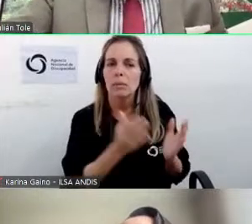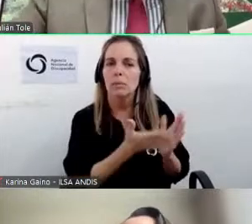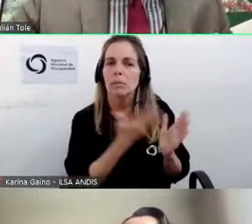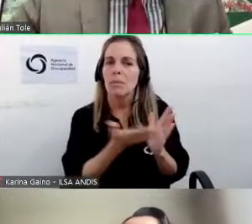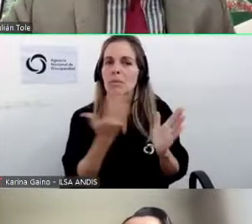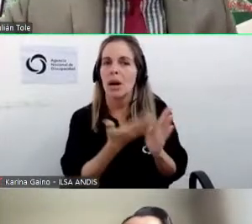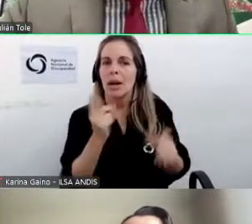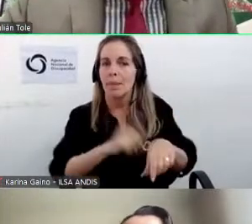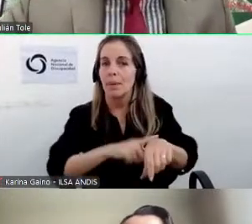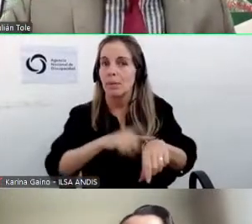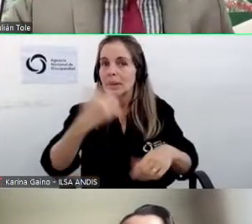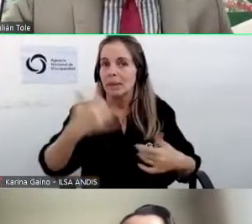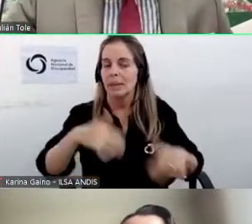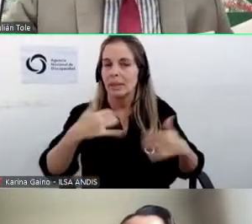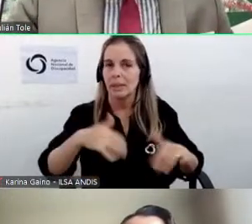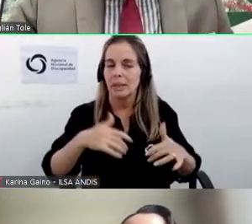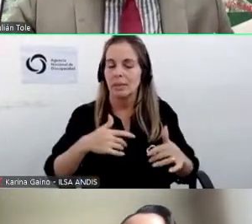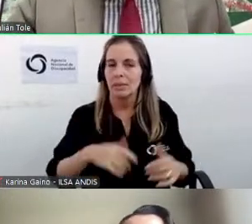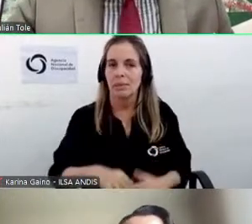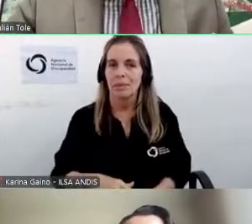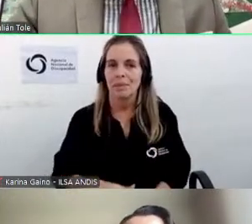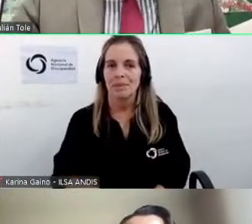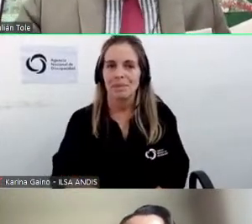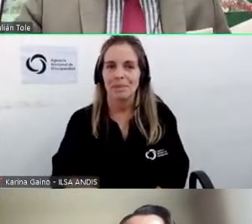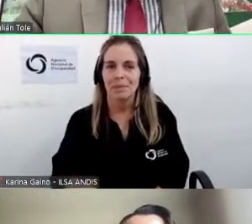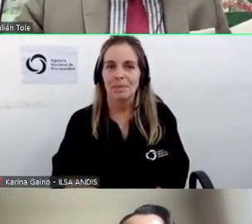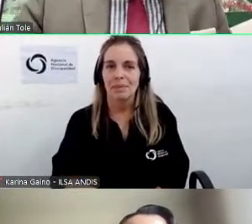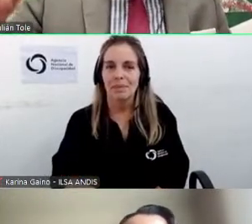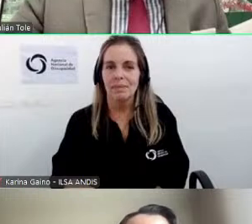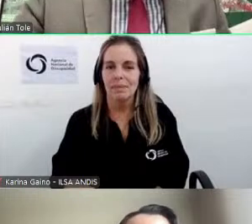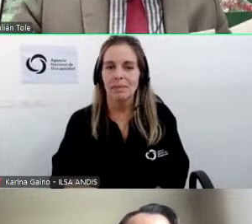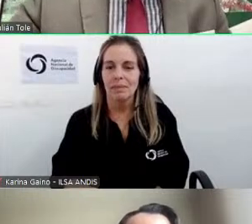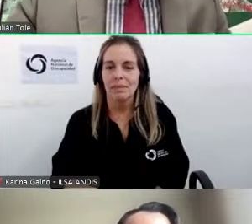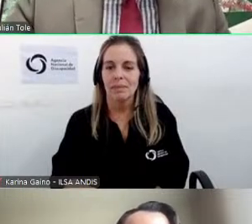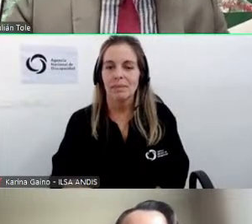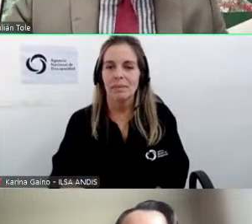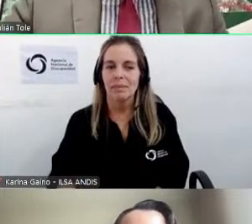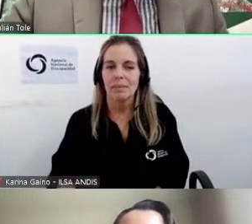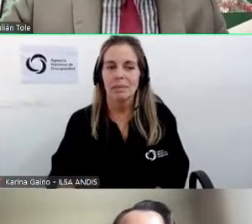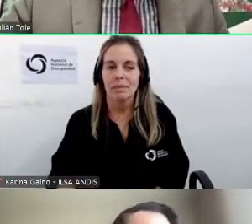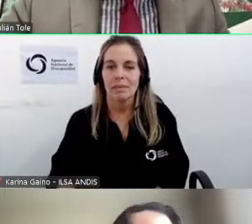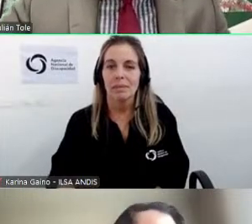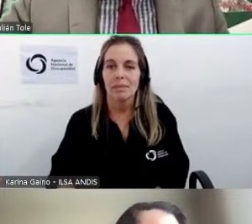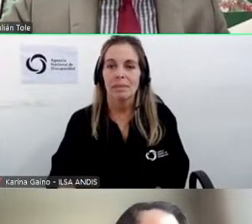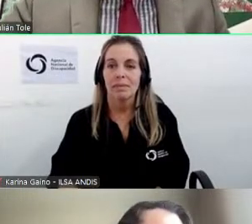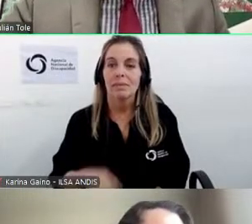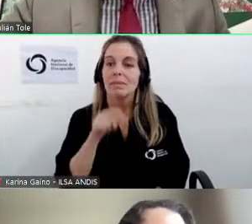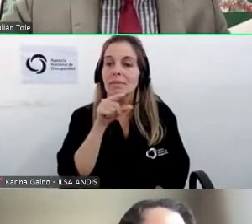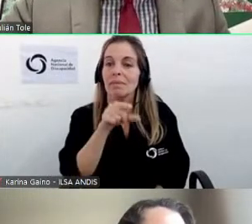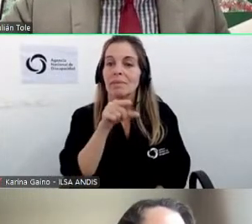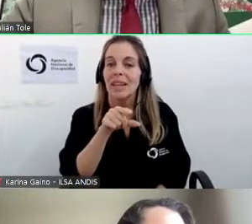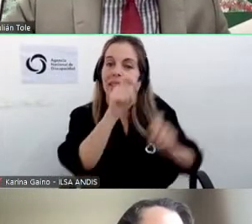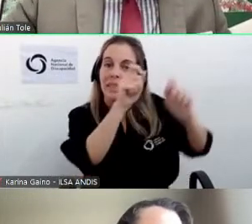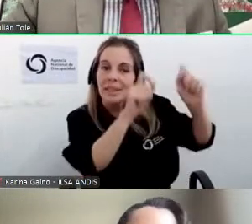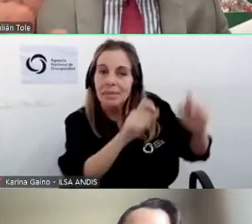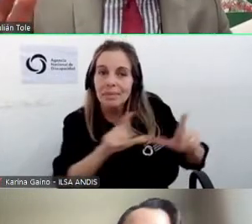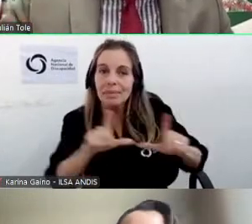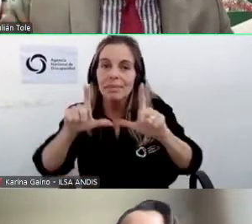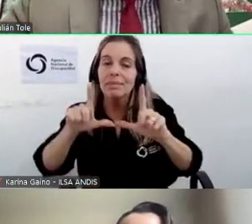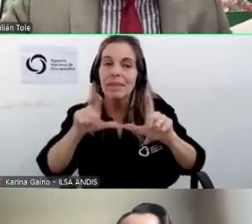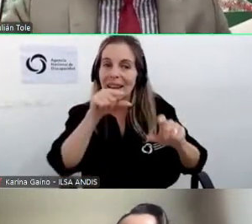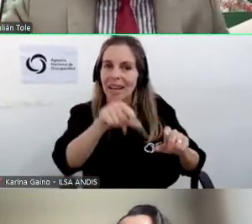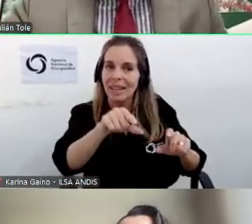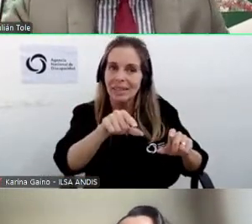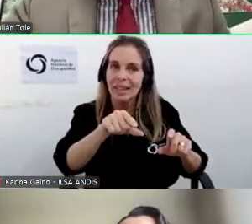we conduct this identification and assessment exercise? I'm going to go a little bit faster because I know I'm running out of